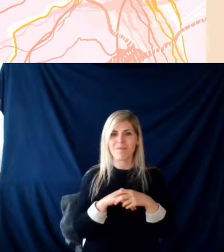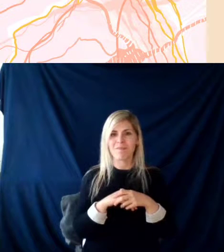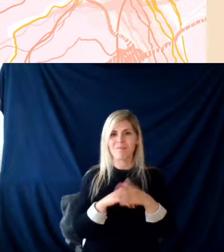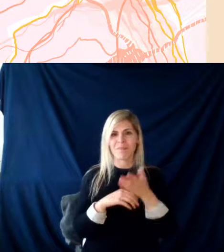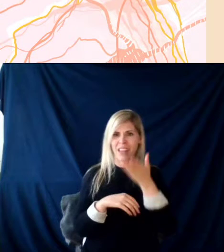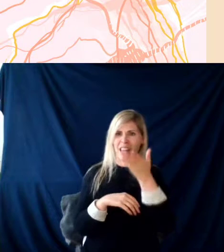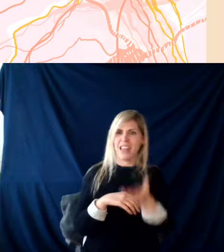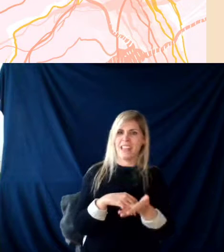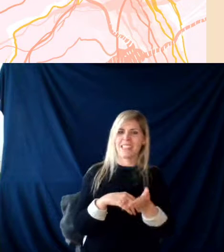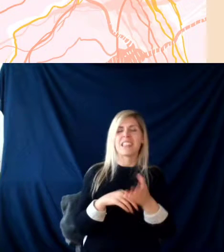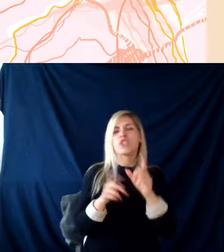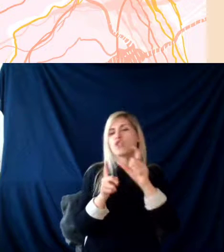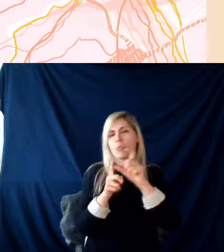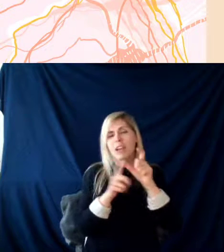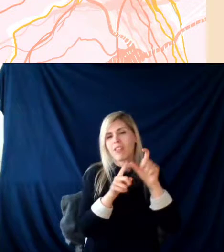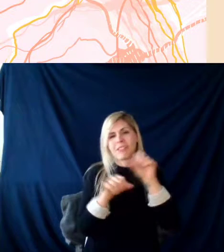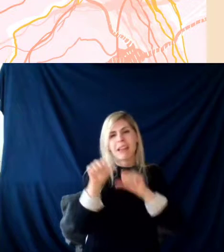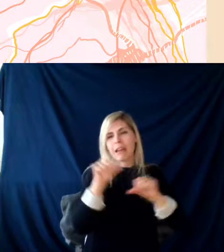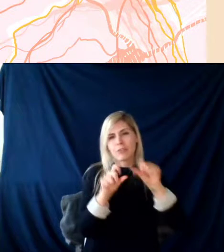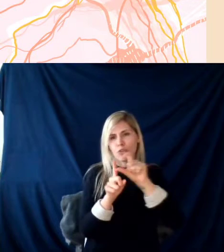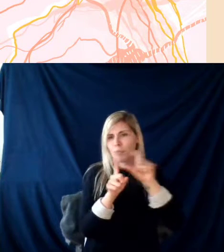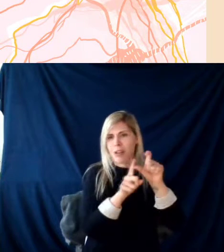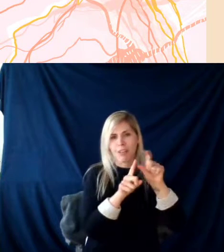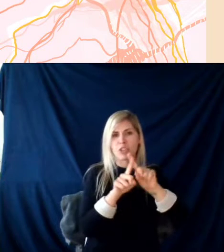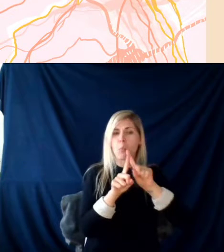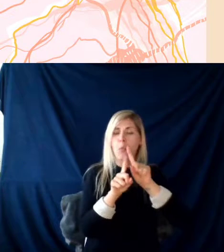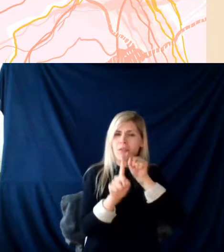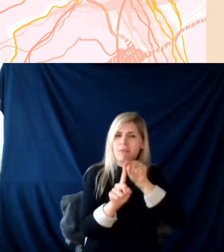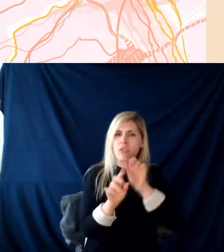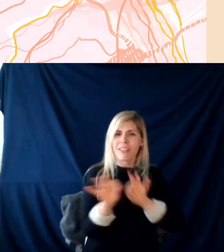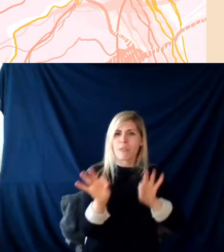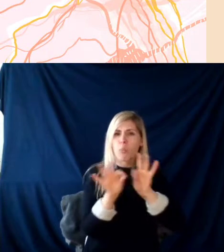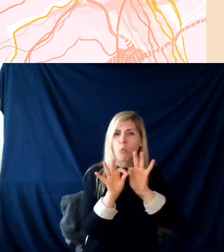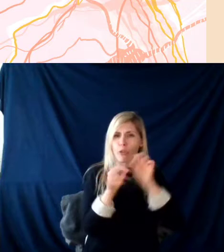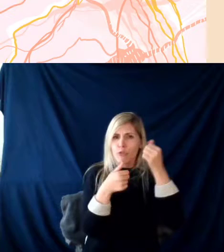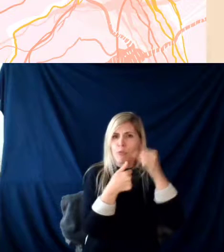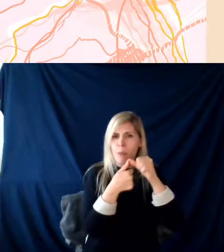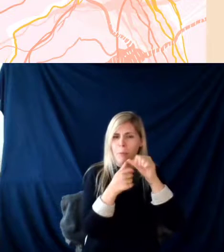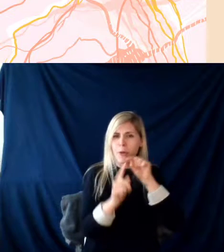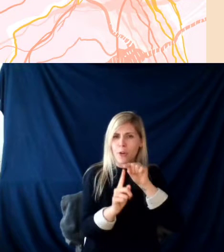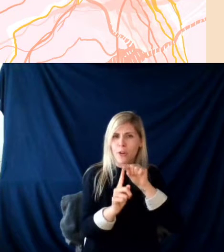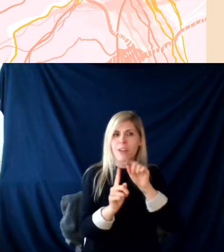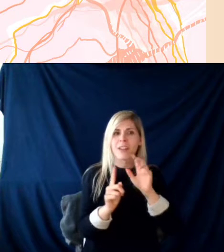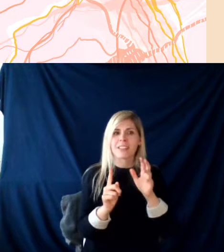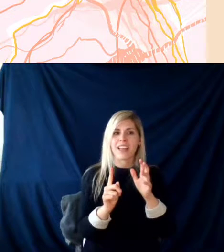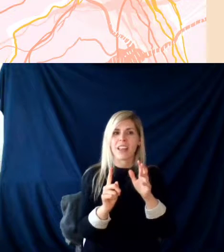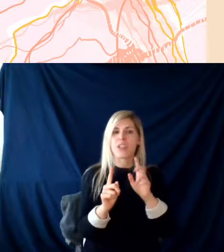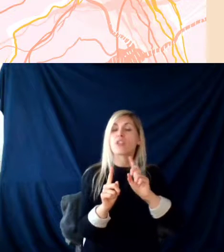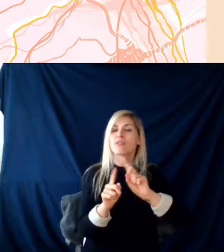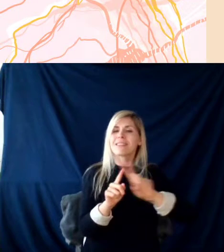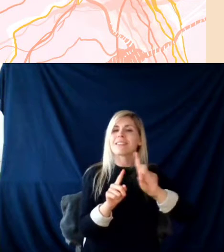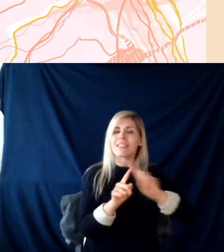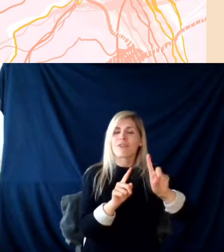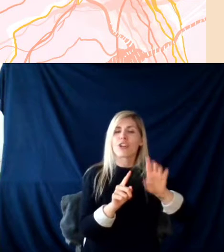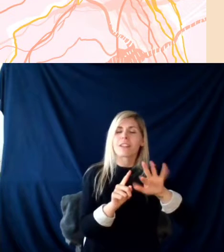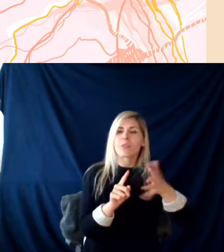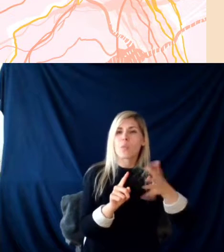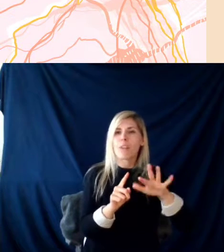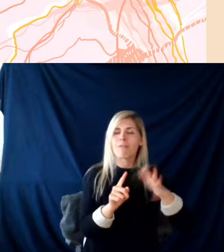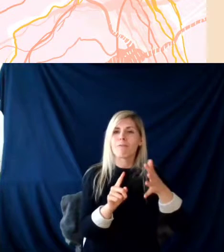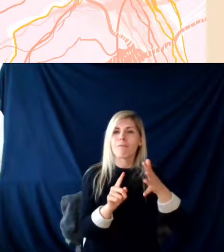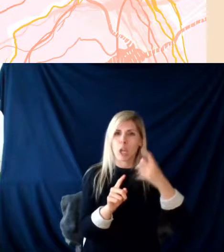this is like terminology over here. But the key point to remember is that there's different sort